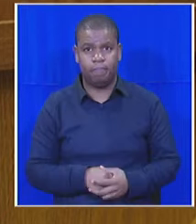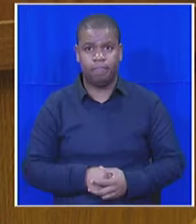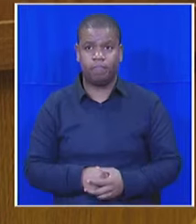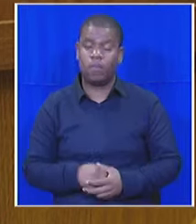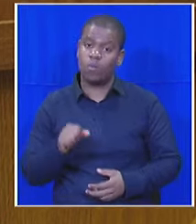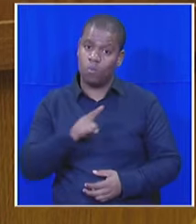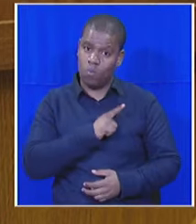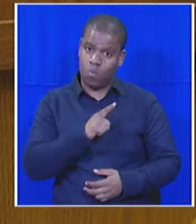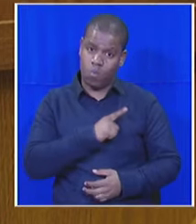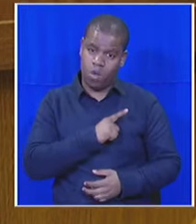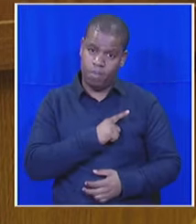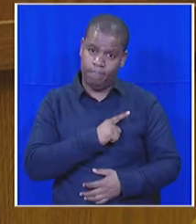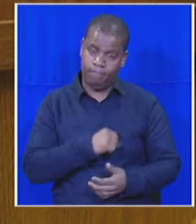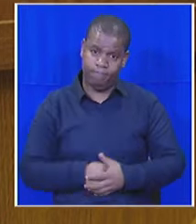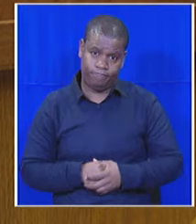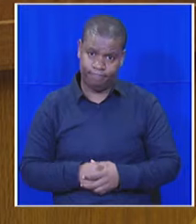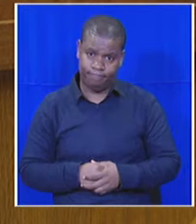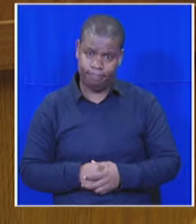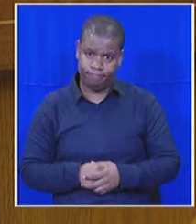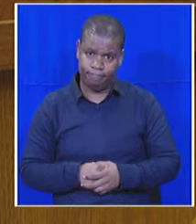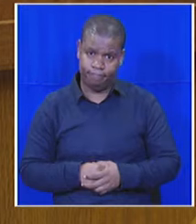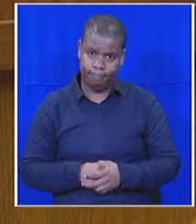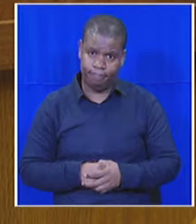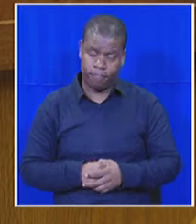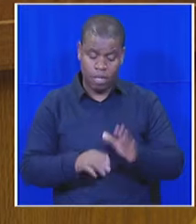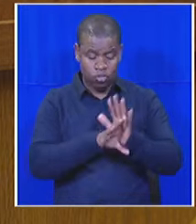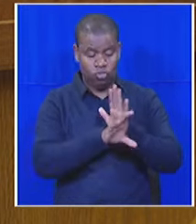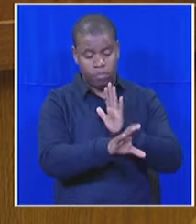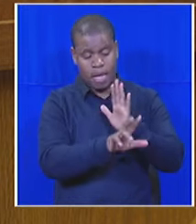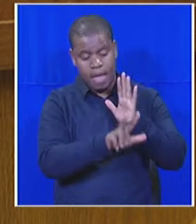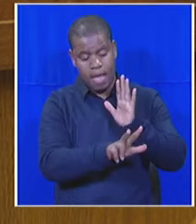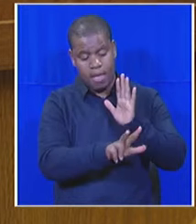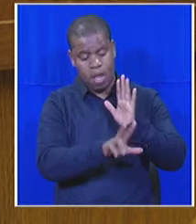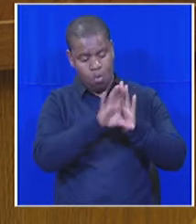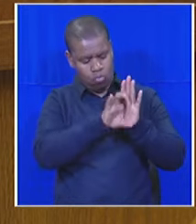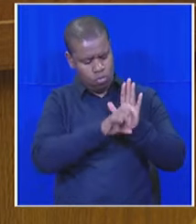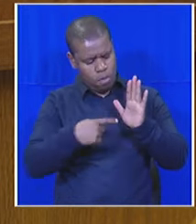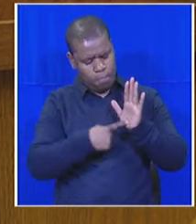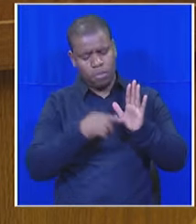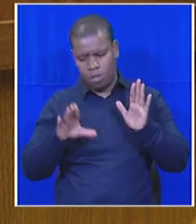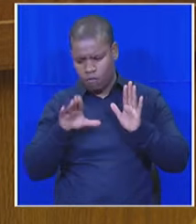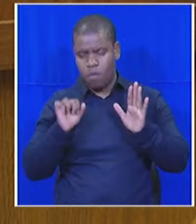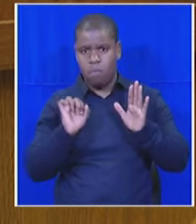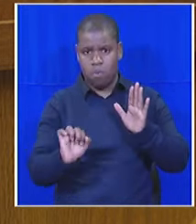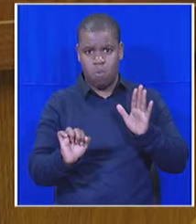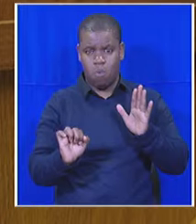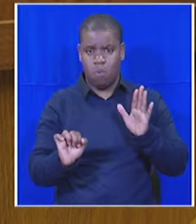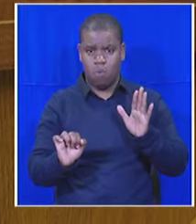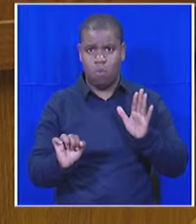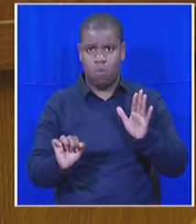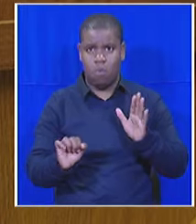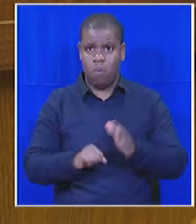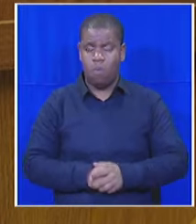support this budget vote because it responds directly to Chapter 8 of the Constitution of the Republic of South Africa.